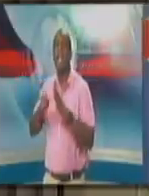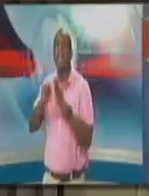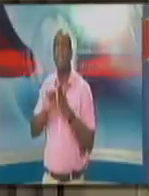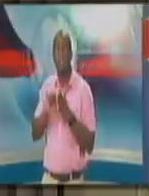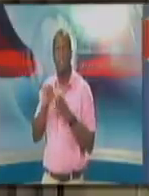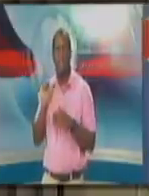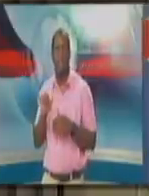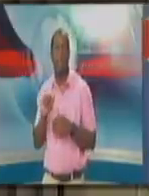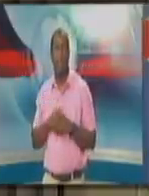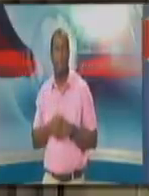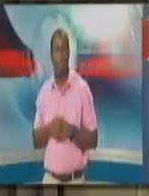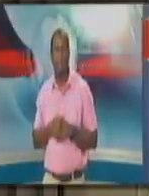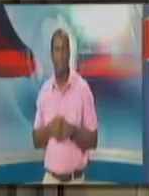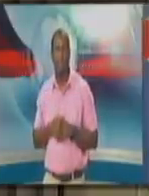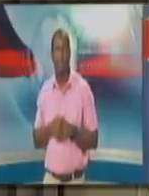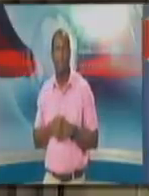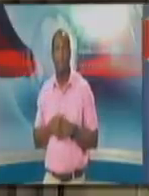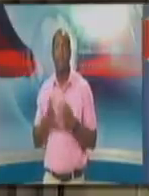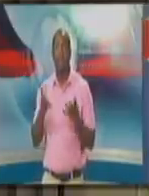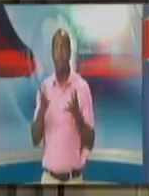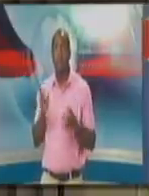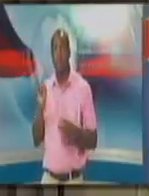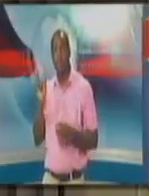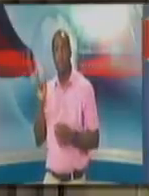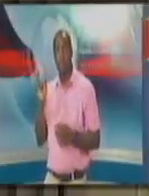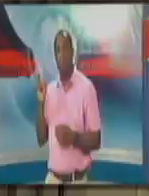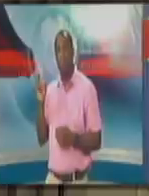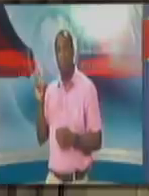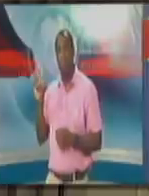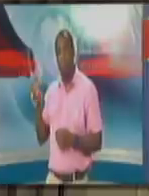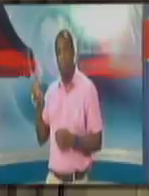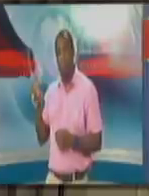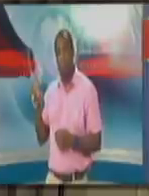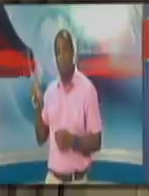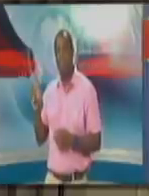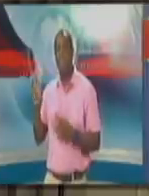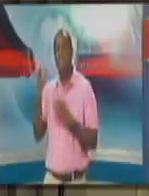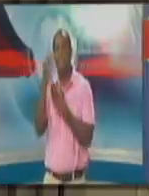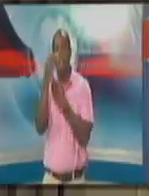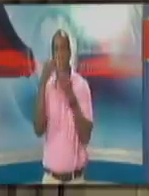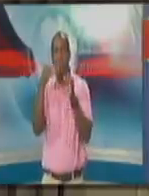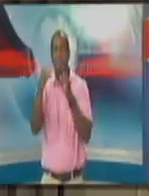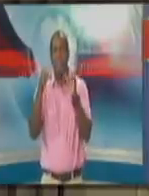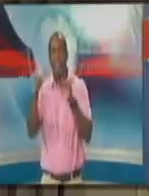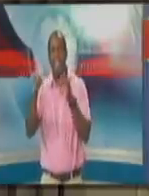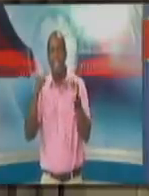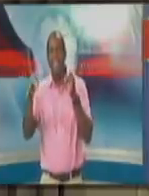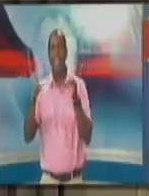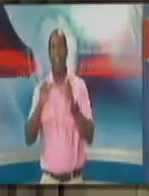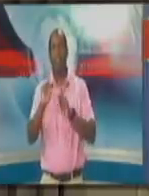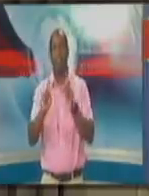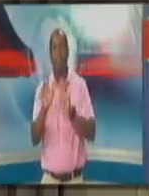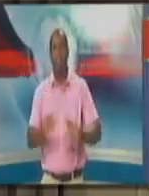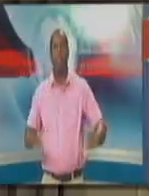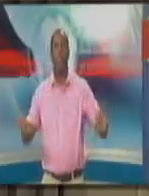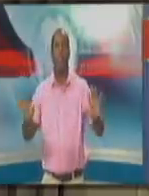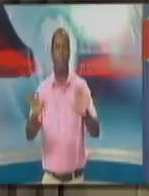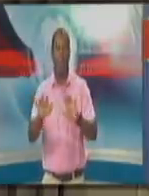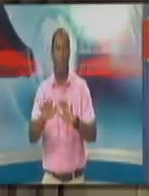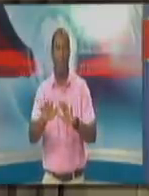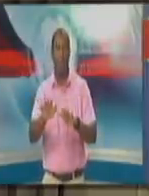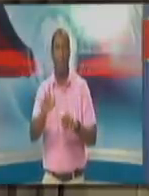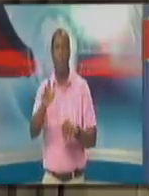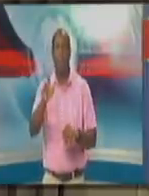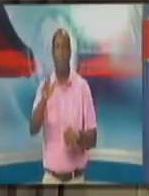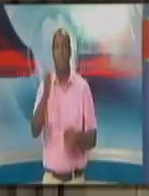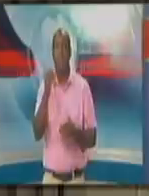Having Dr. Othello here is to talk to the population, to let them know they are not alone in this. We understand